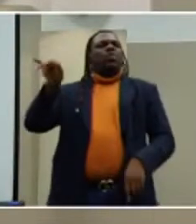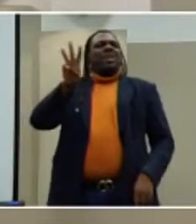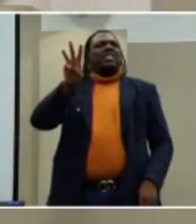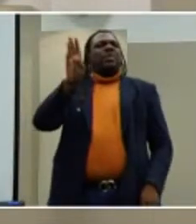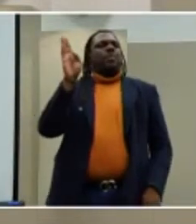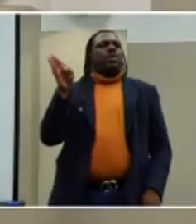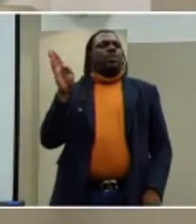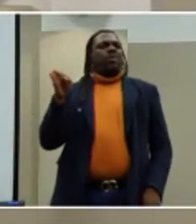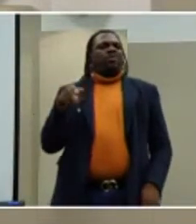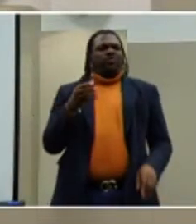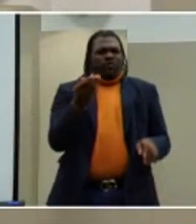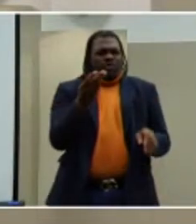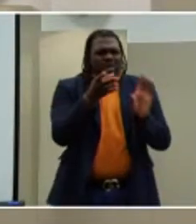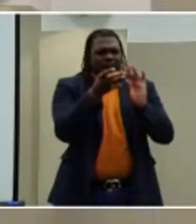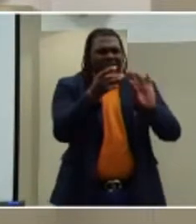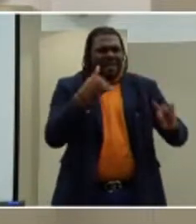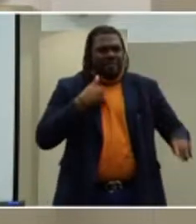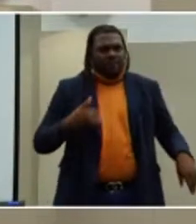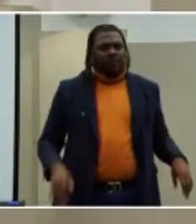of comments.